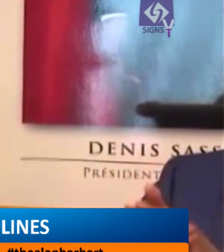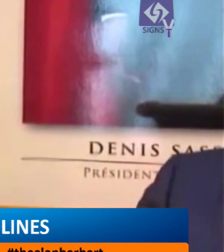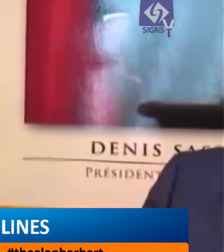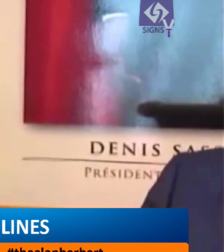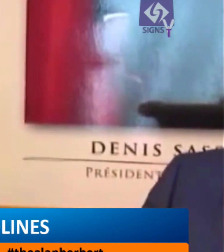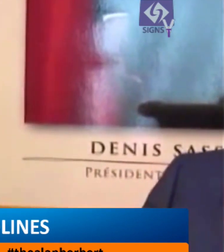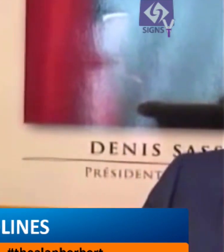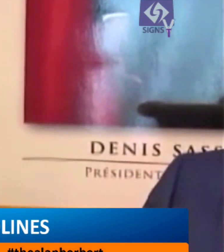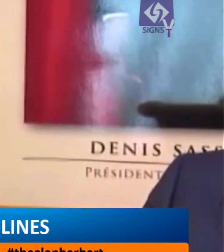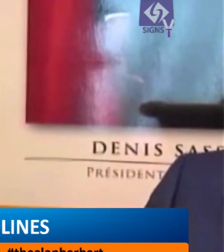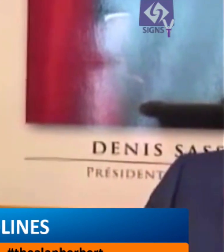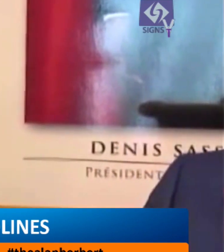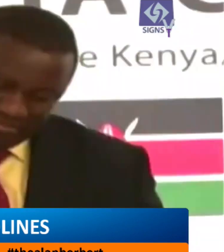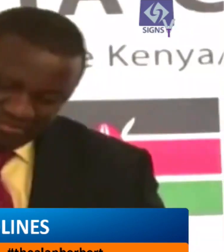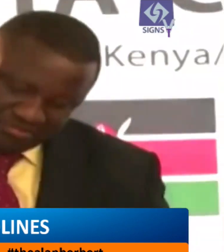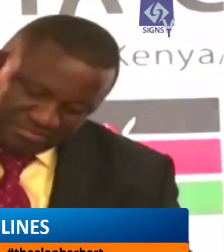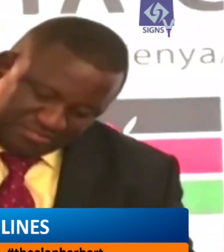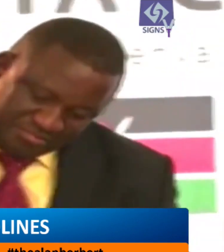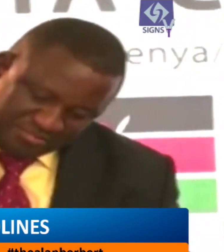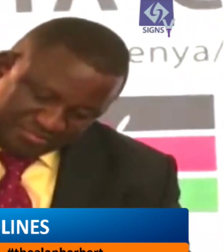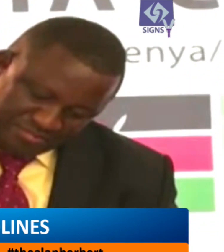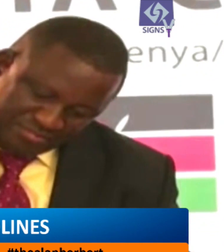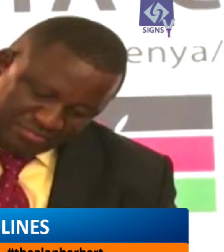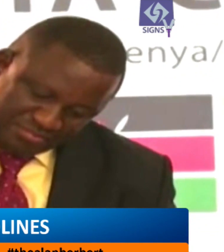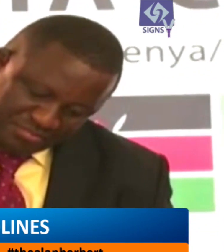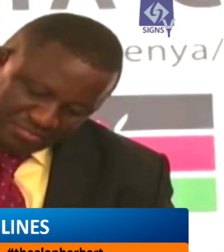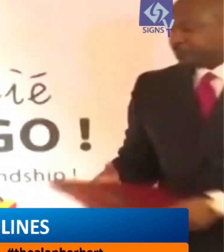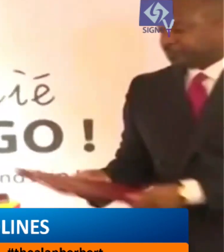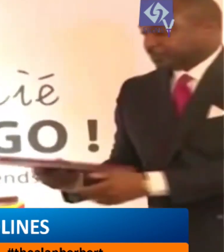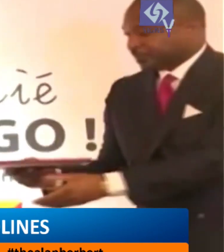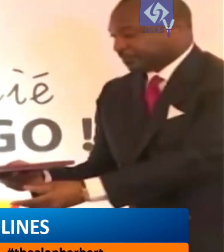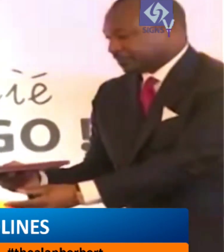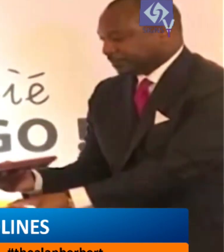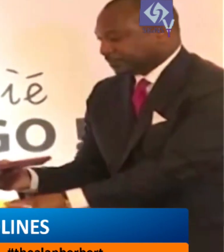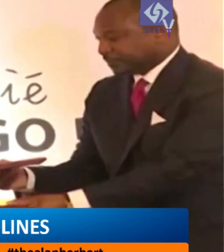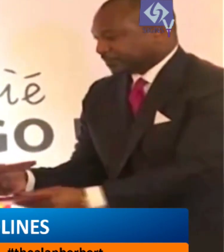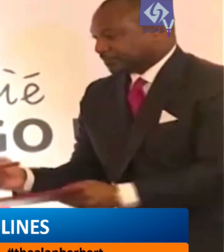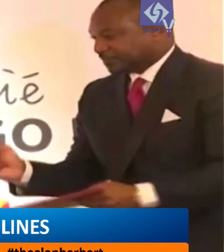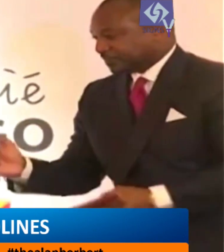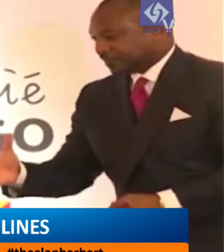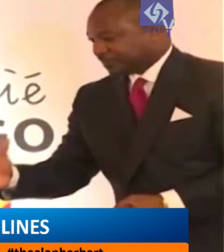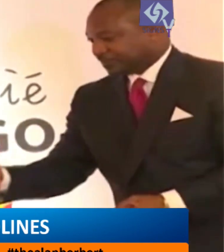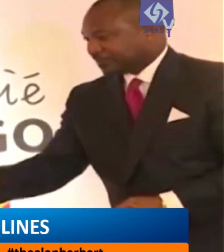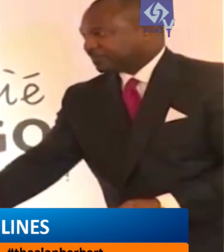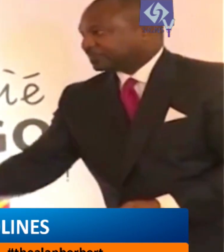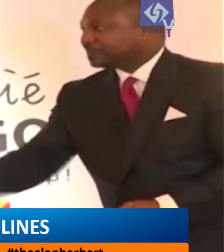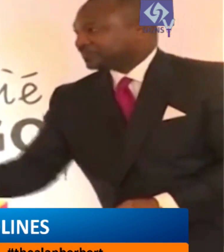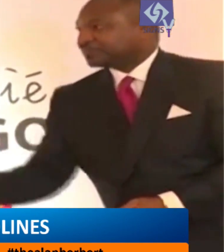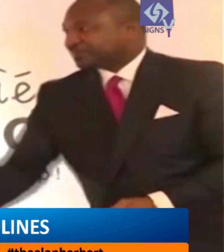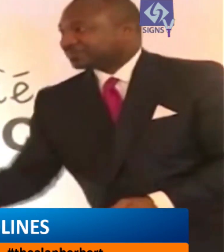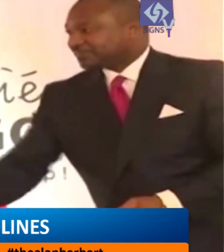extremism in order to achieve peace, security and stability in the three countries and by extension the region.